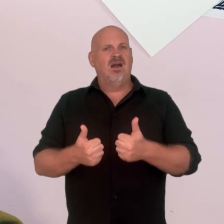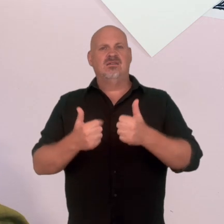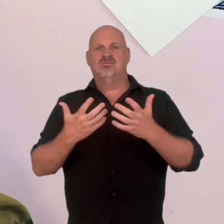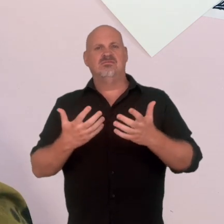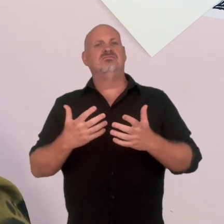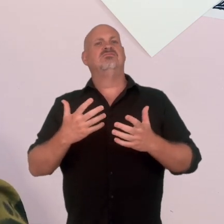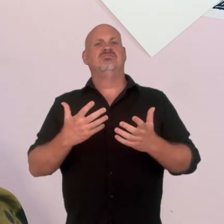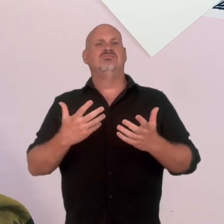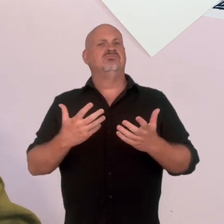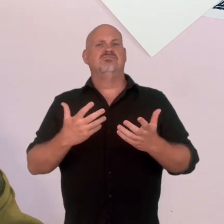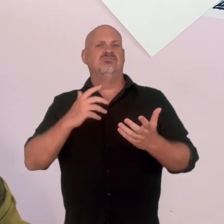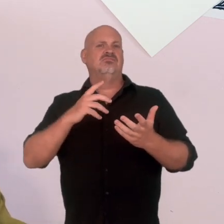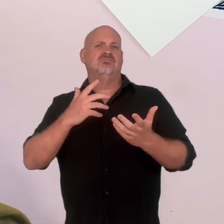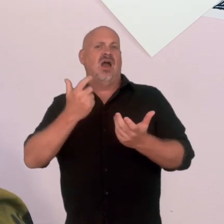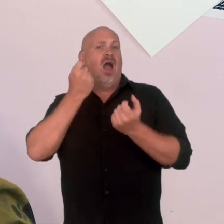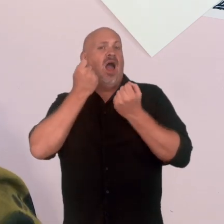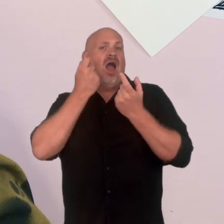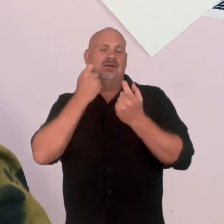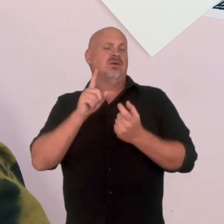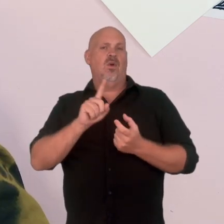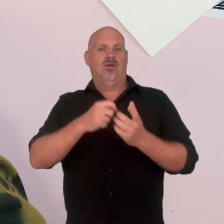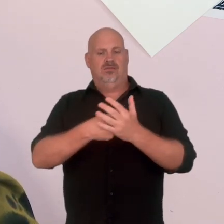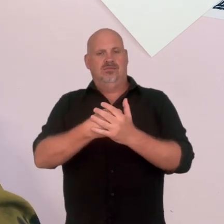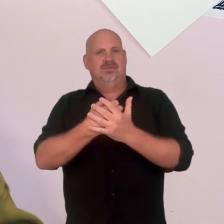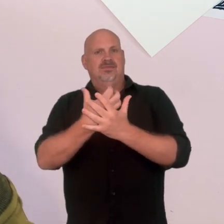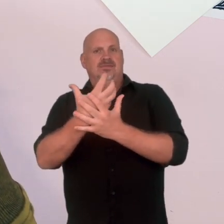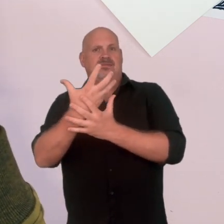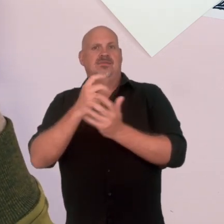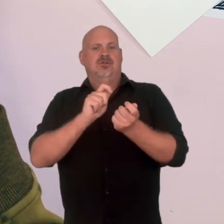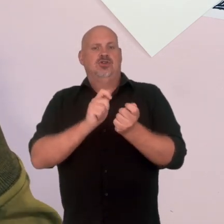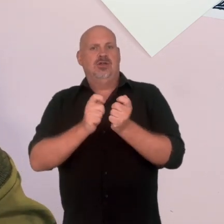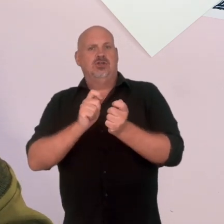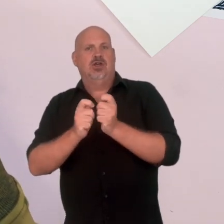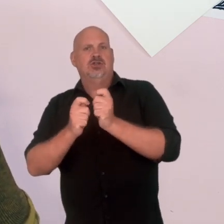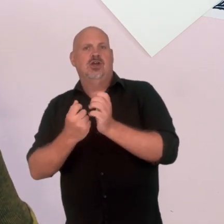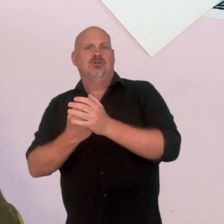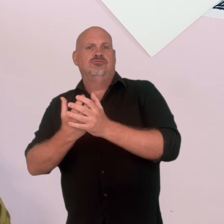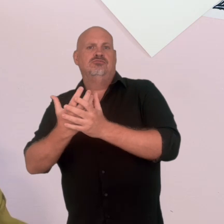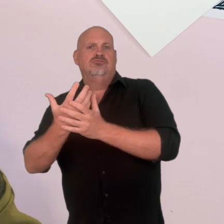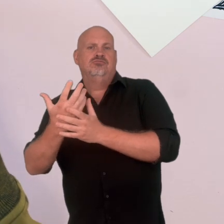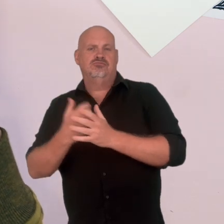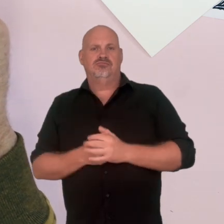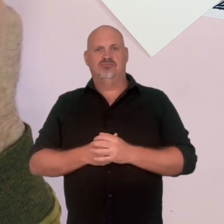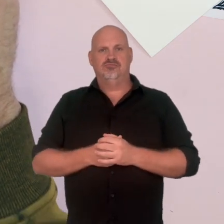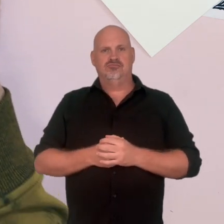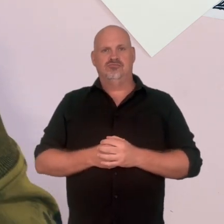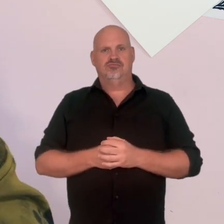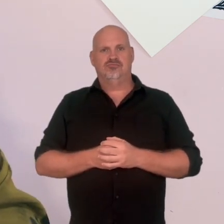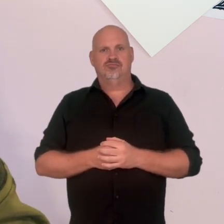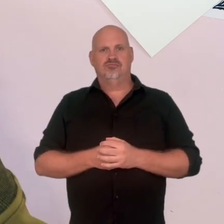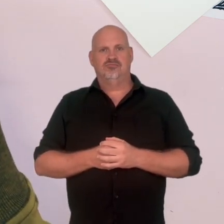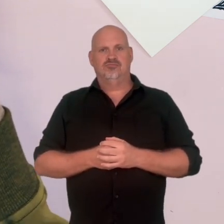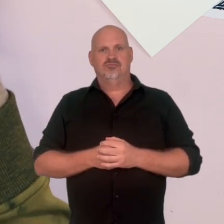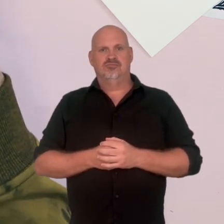The idea is that it's a process of evolution. So as you make work, as you understand